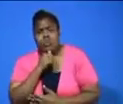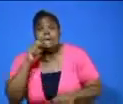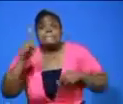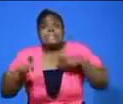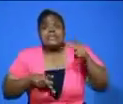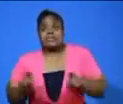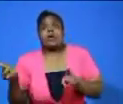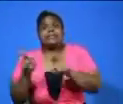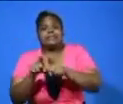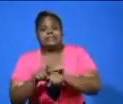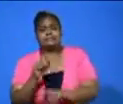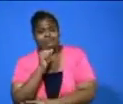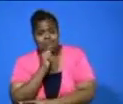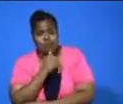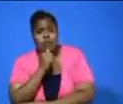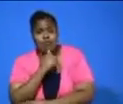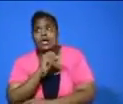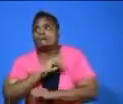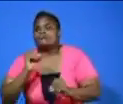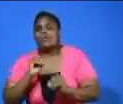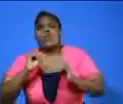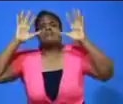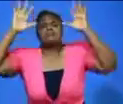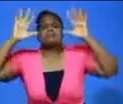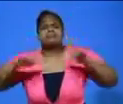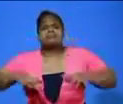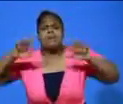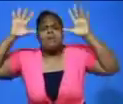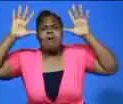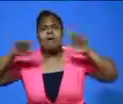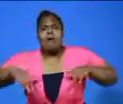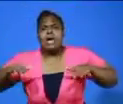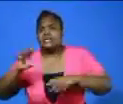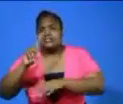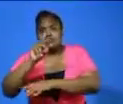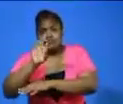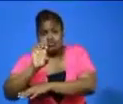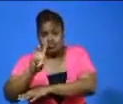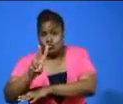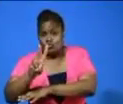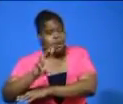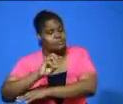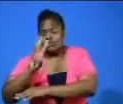Humankind suffer. No rain, nor dew for